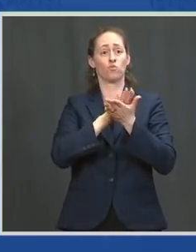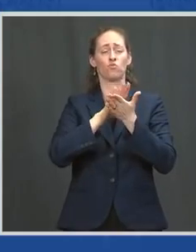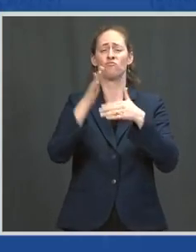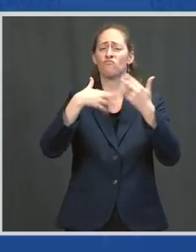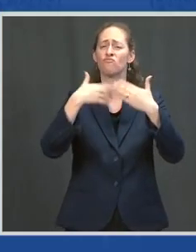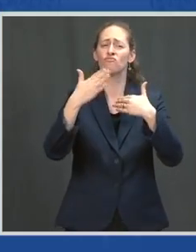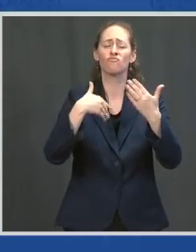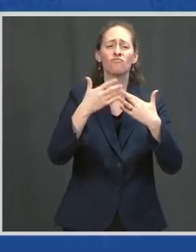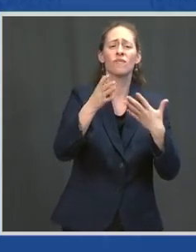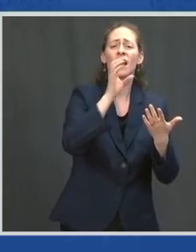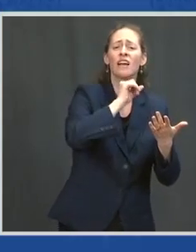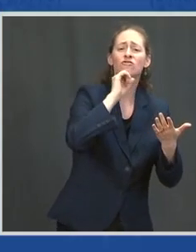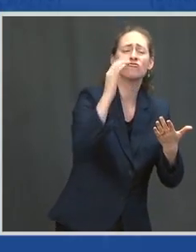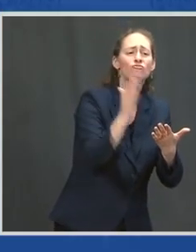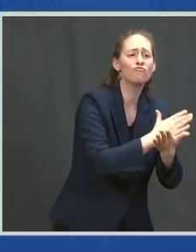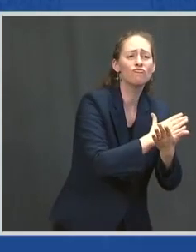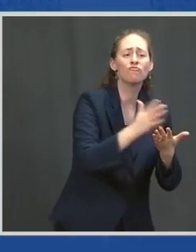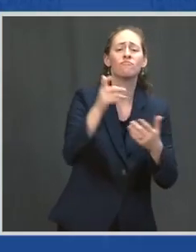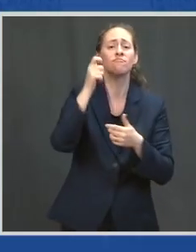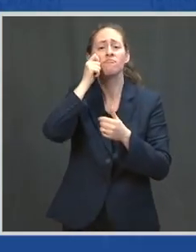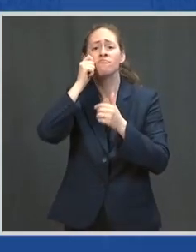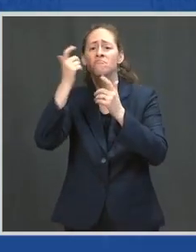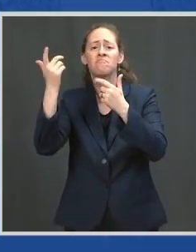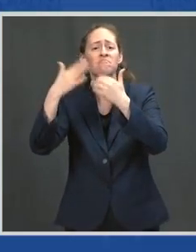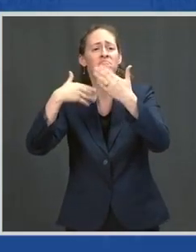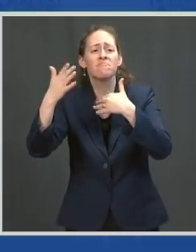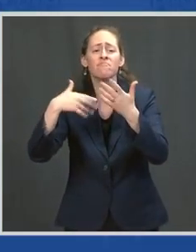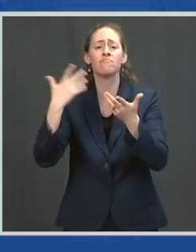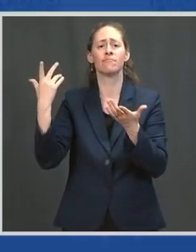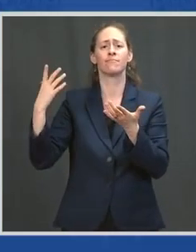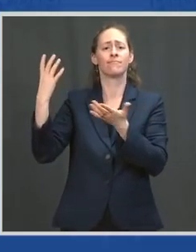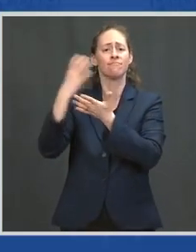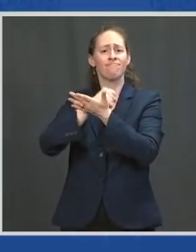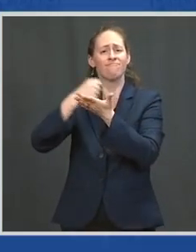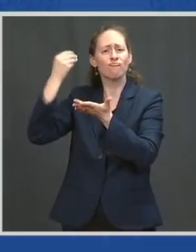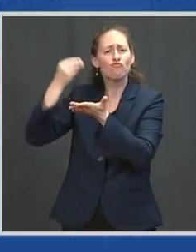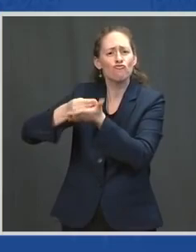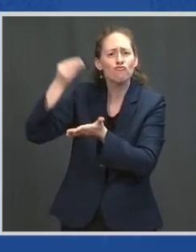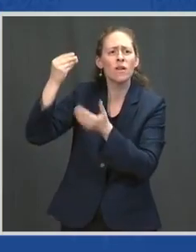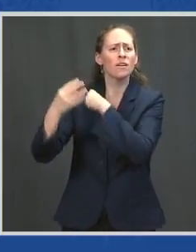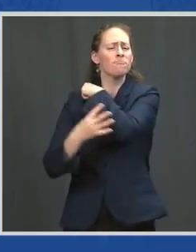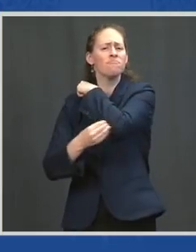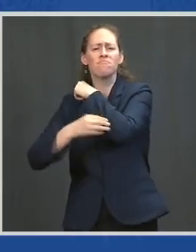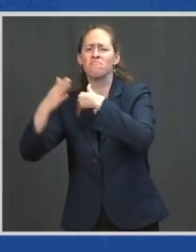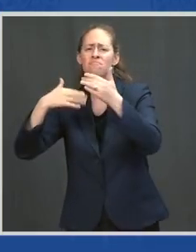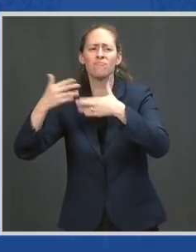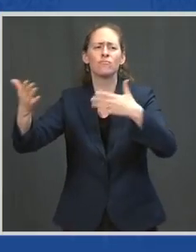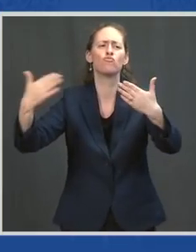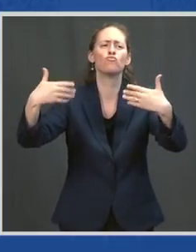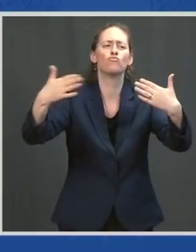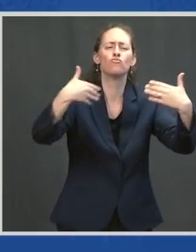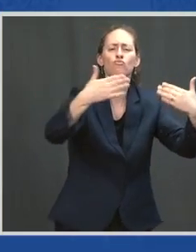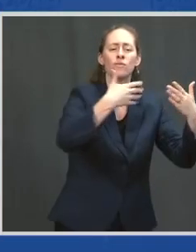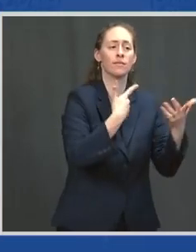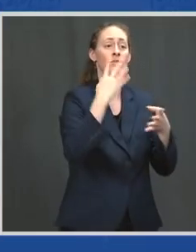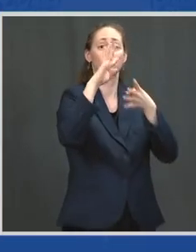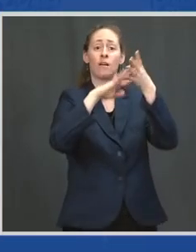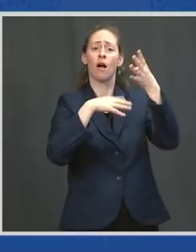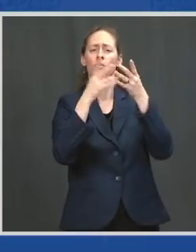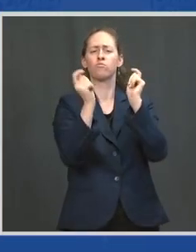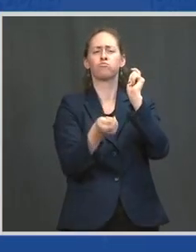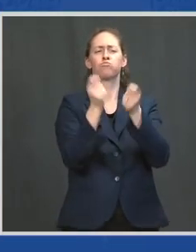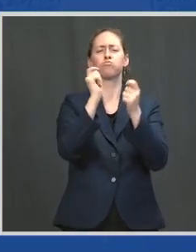or income or family legacy. And they offer classes that are flexible, so students don't have to